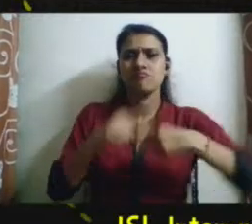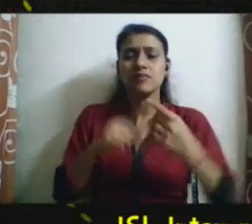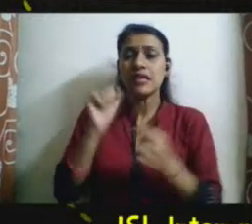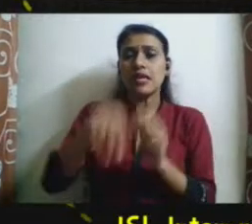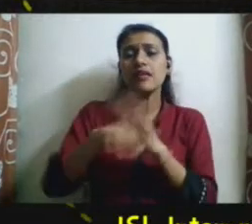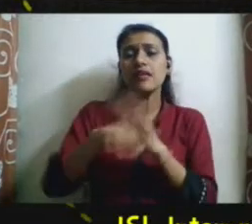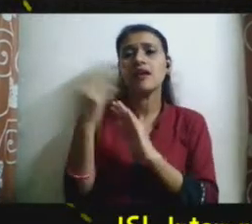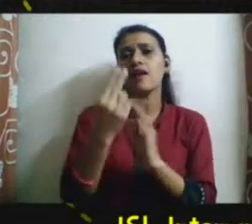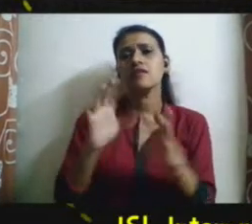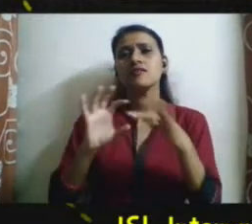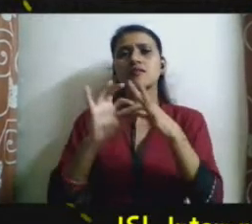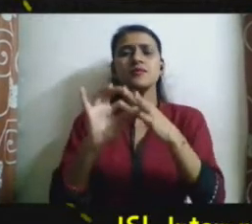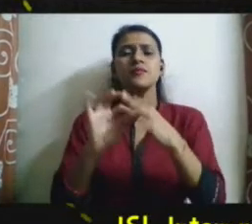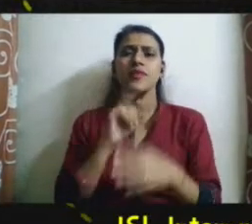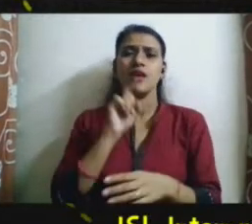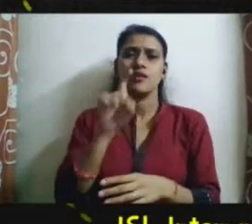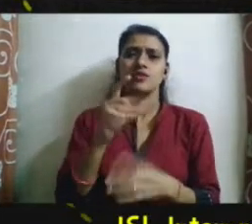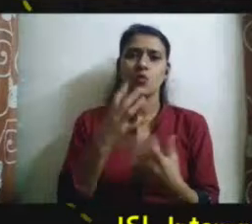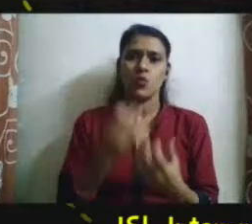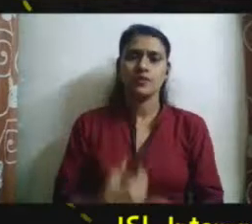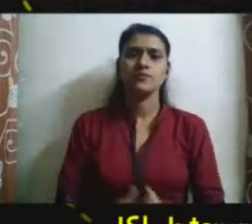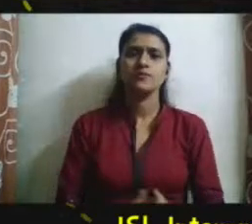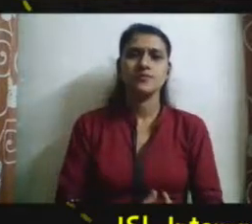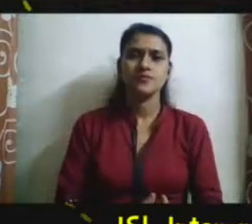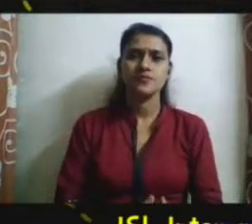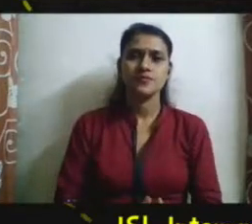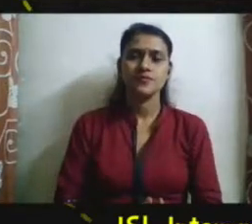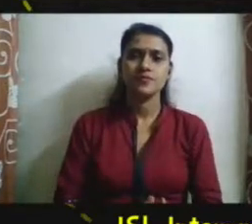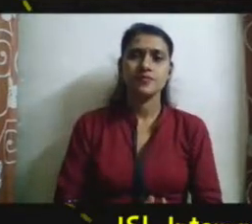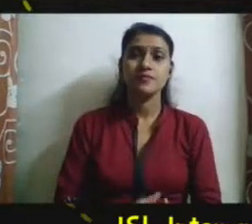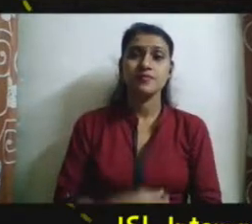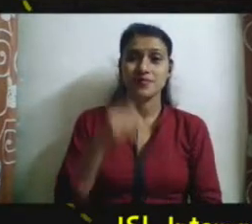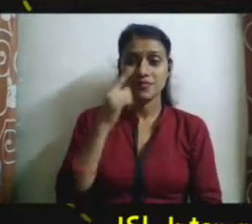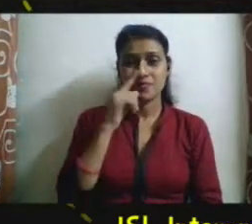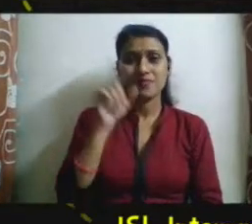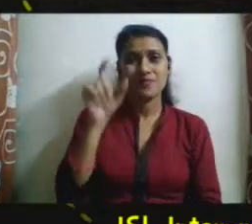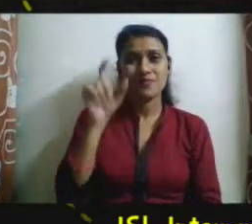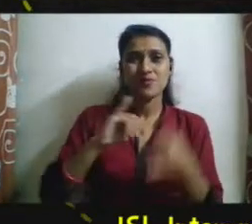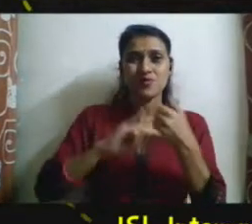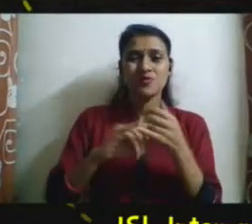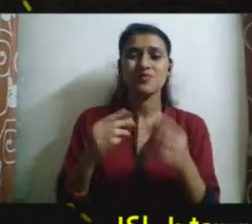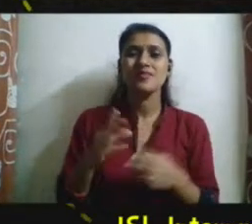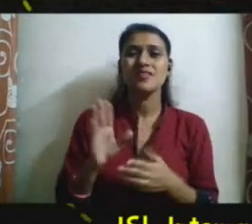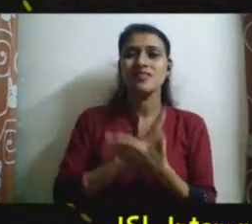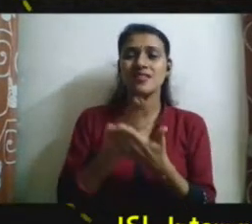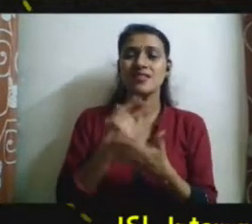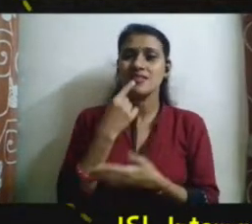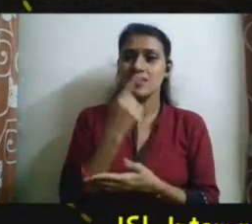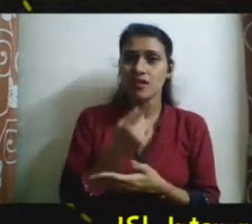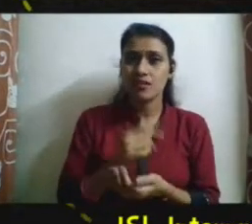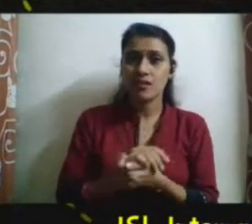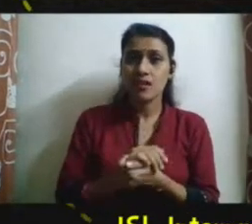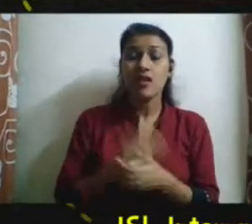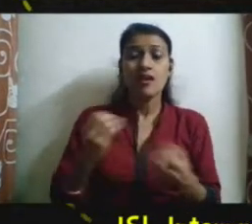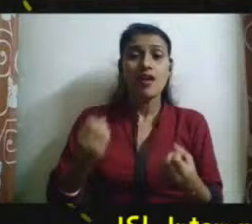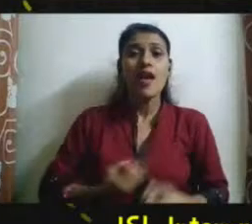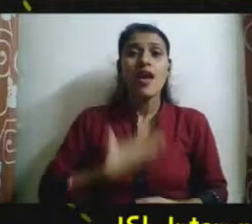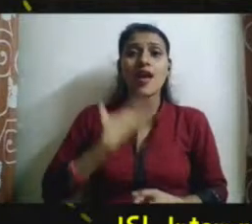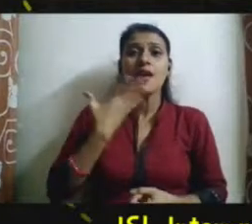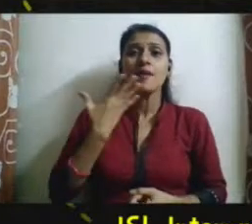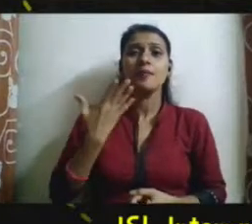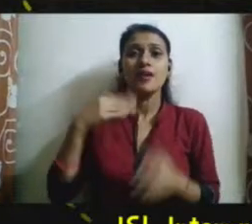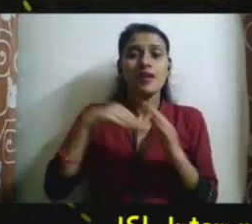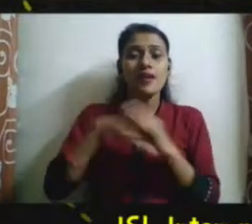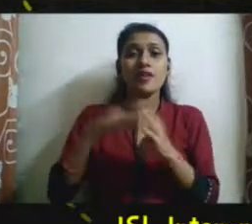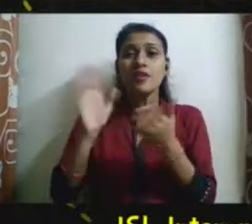traditions. Well, in the context of music in particular, I feel that the idea of Anand